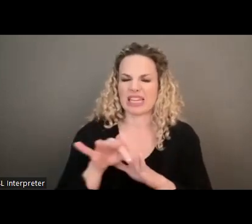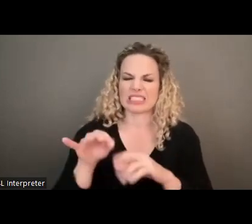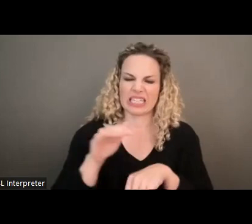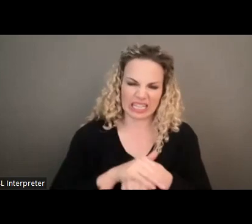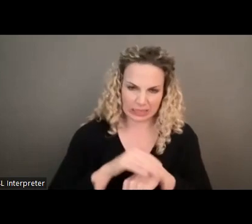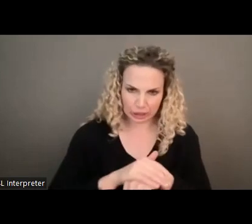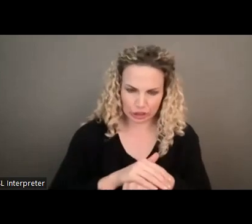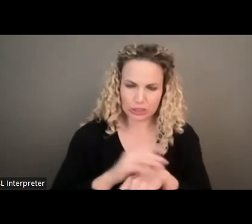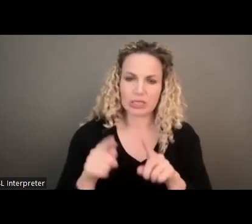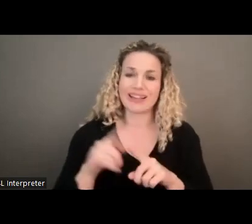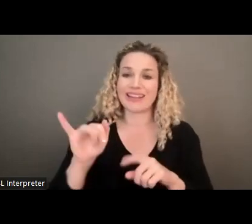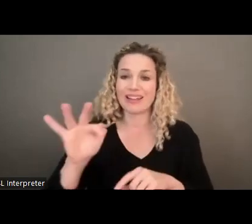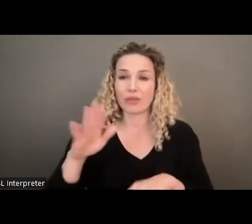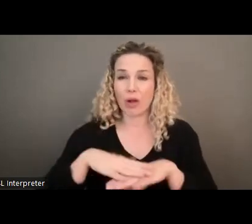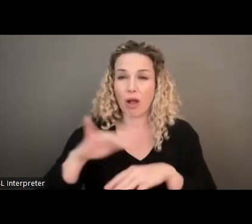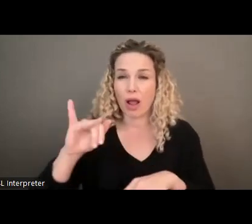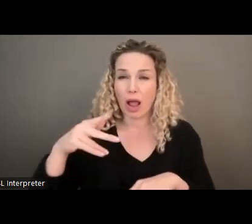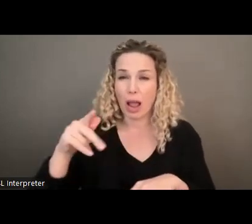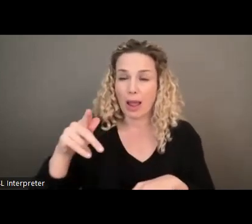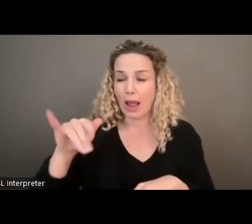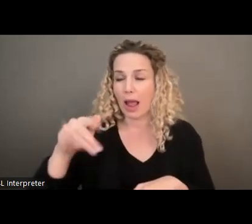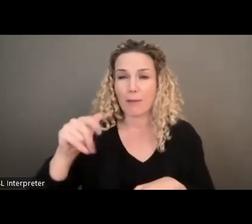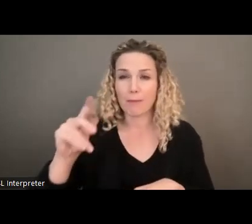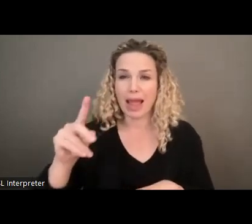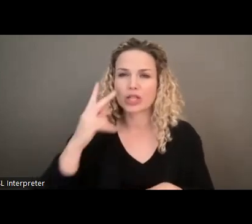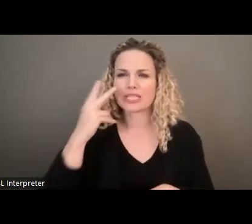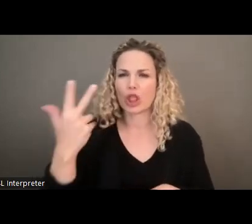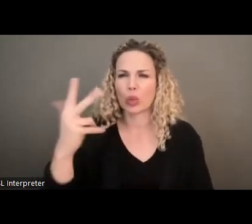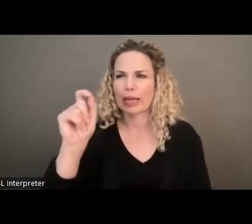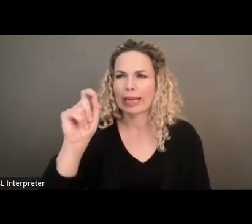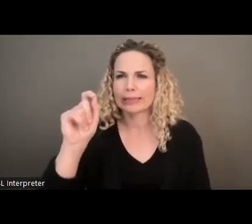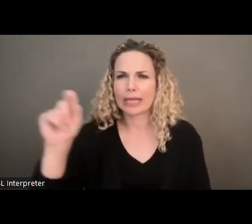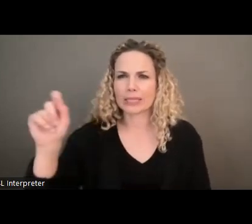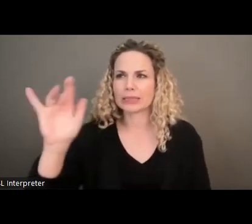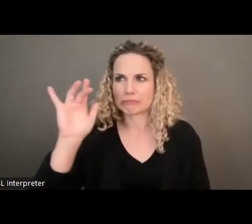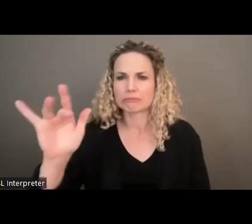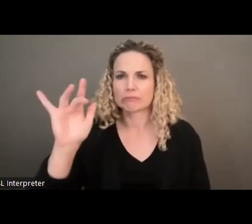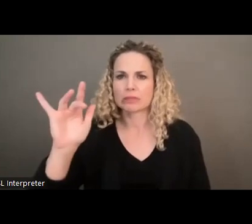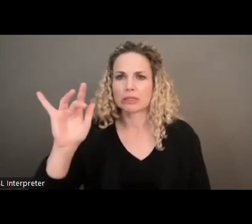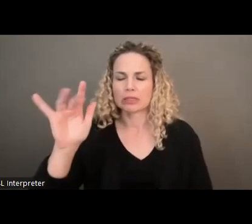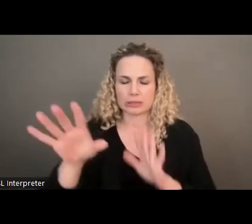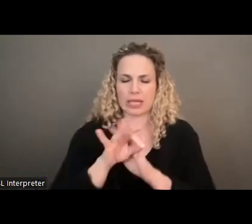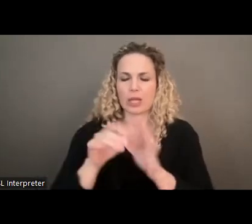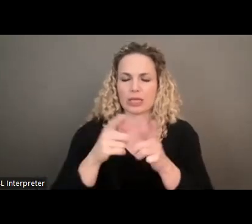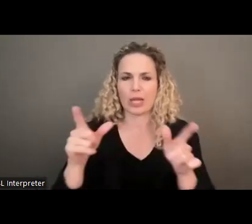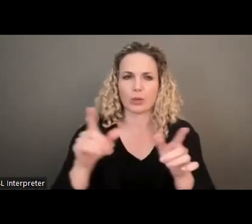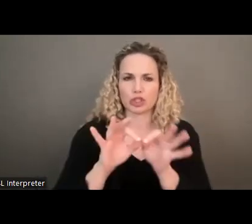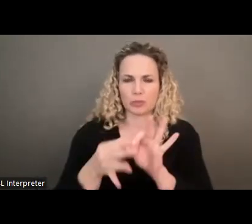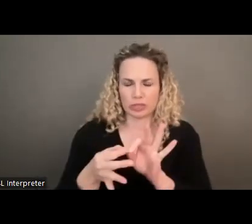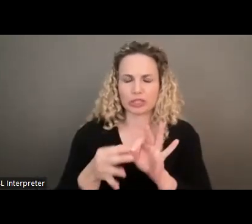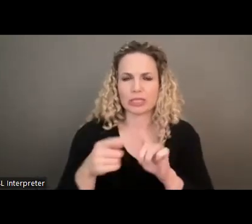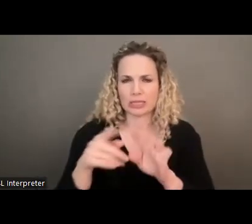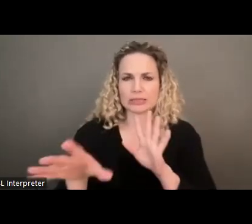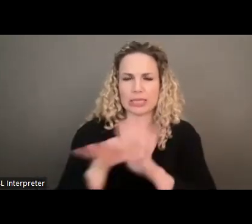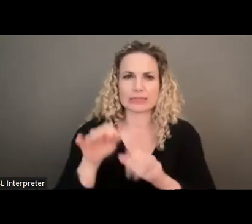device, locate the three-dot menu on the upper right and select Language Interpretation, then select English. When it is